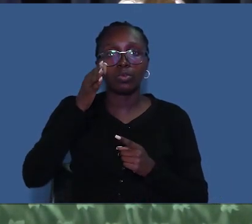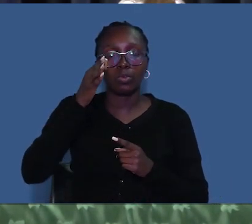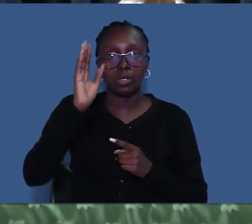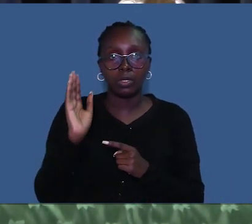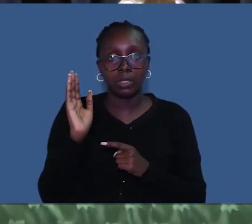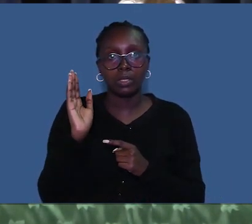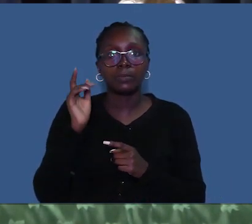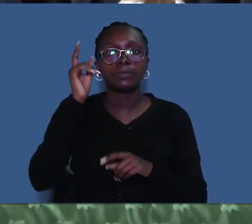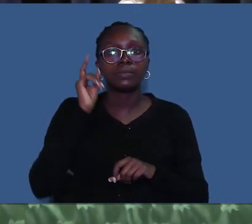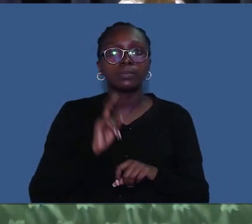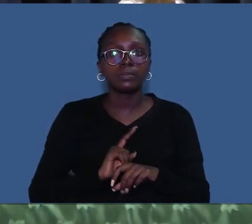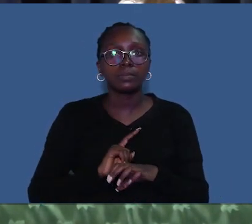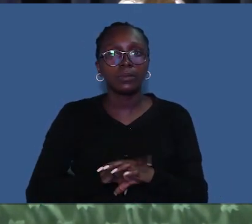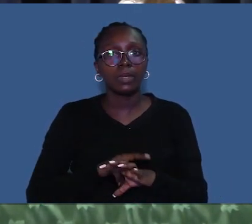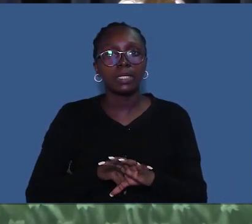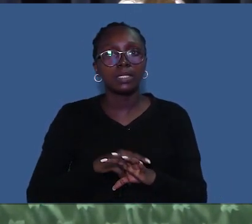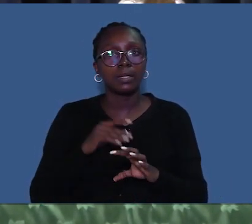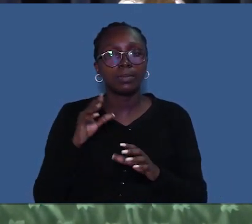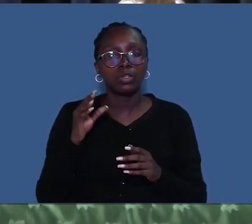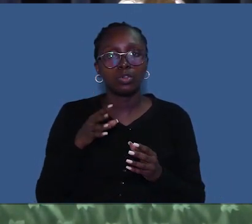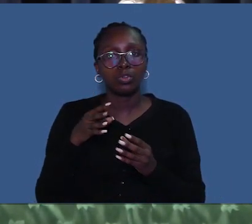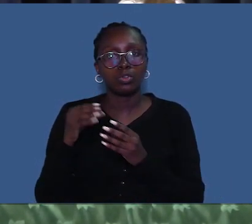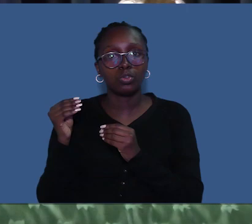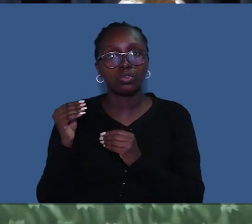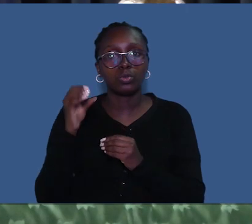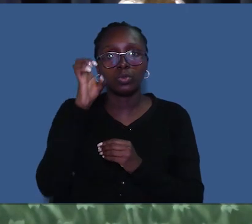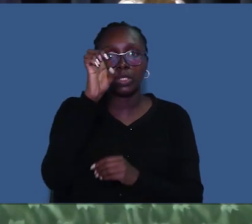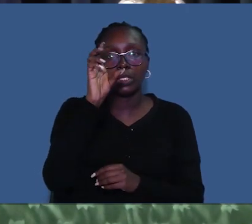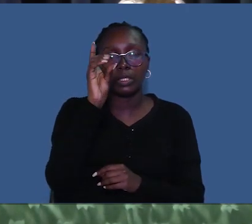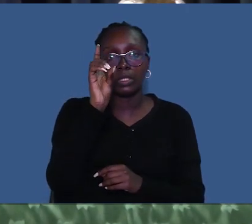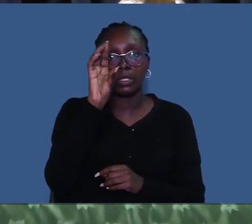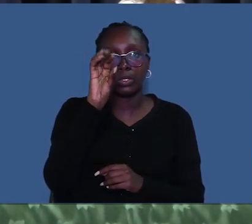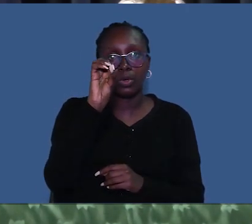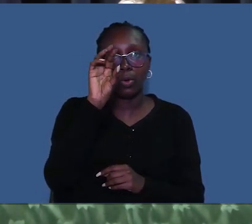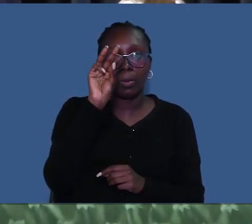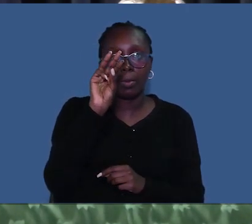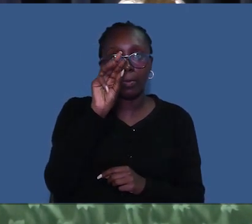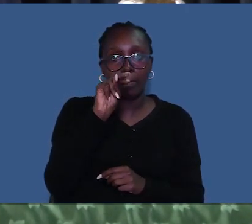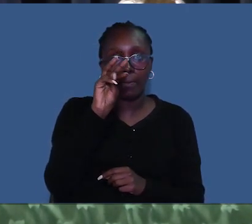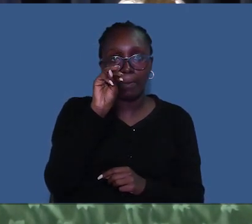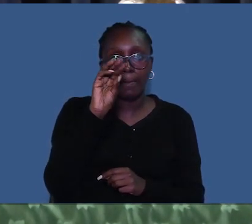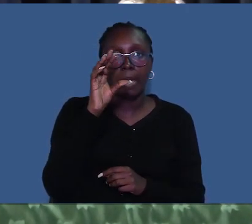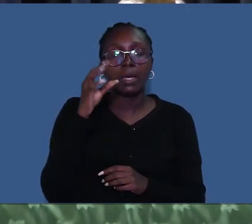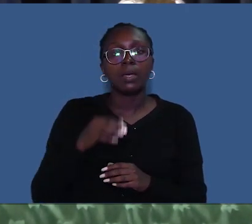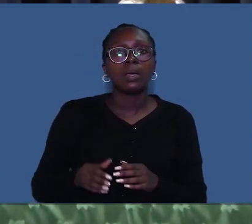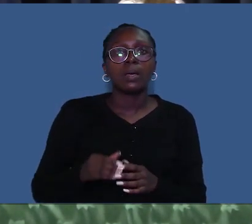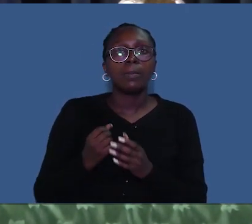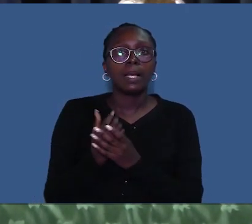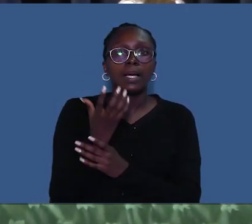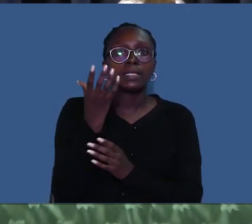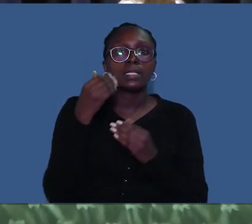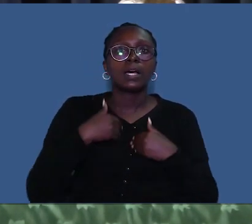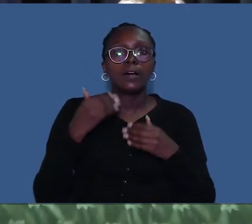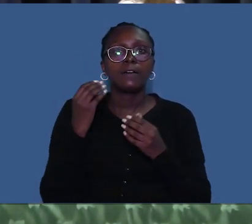from Seir, when you marched from the land of Edom, the earth shook, the heavens poured, the clouds poured down water,